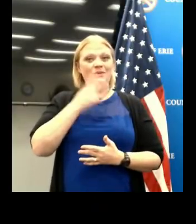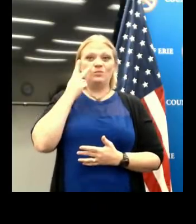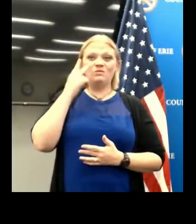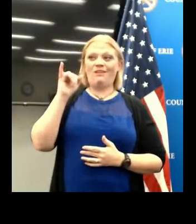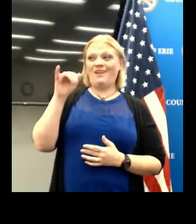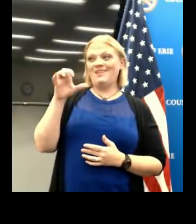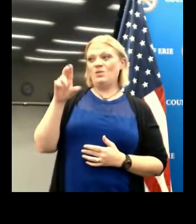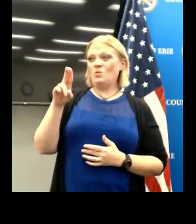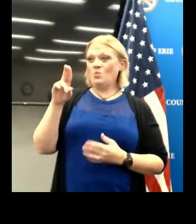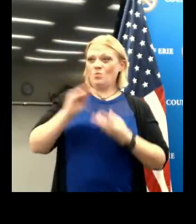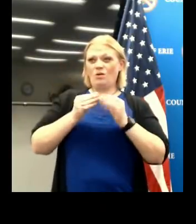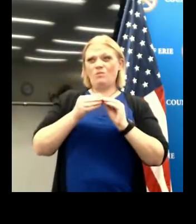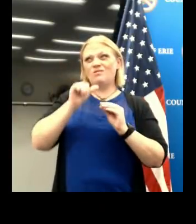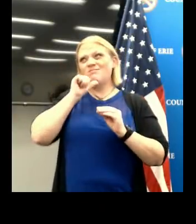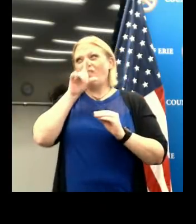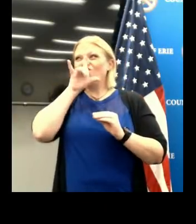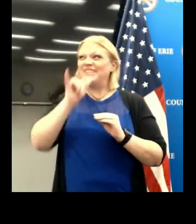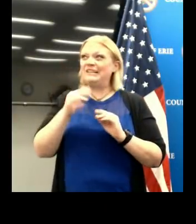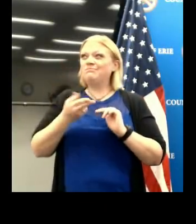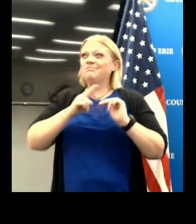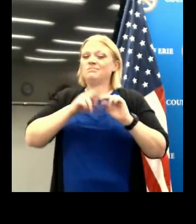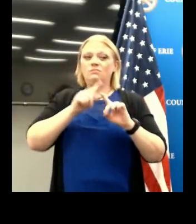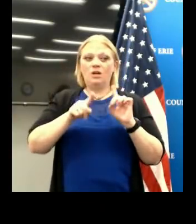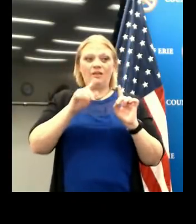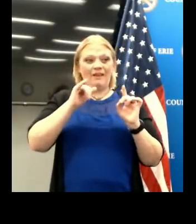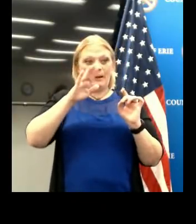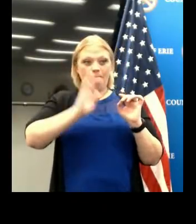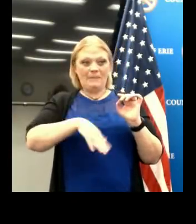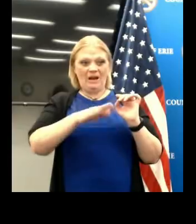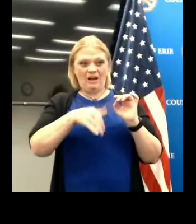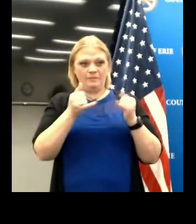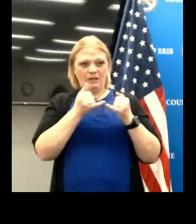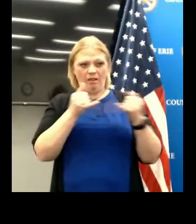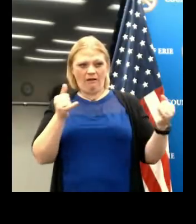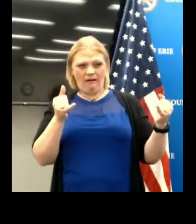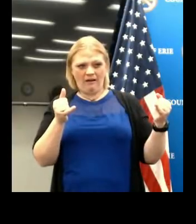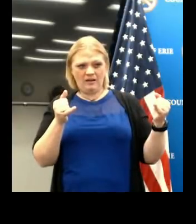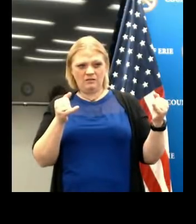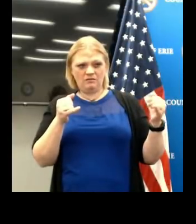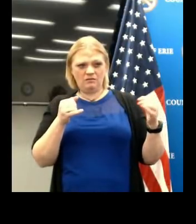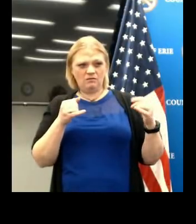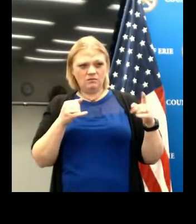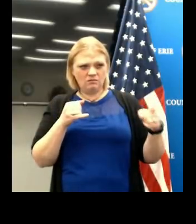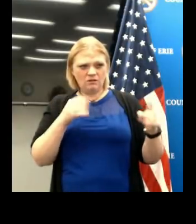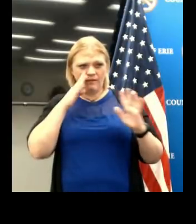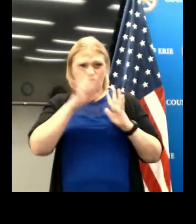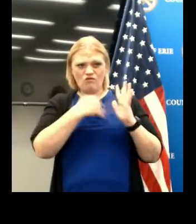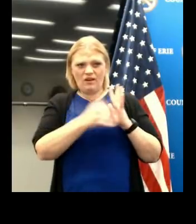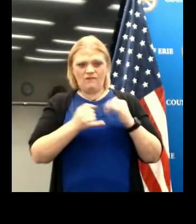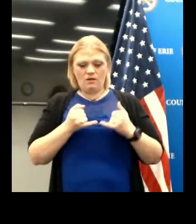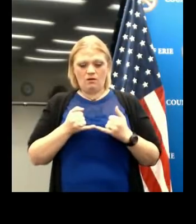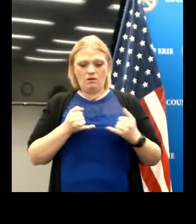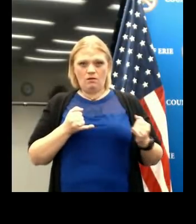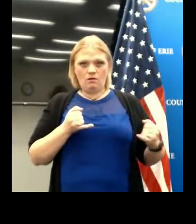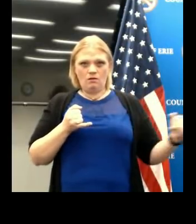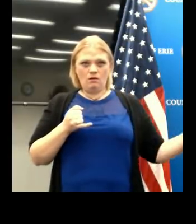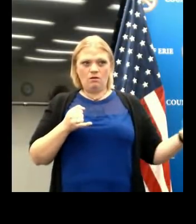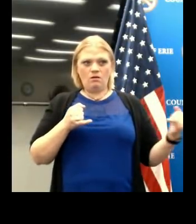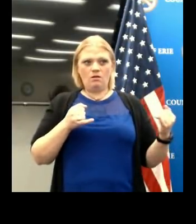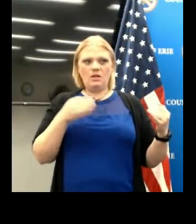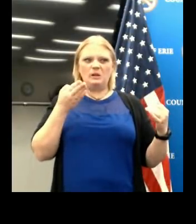not necessarily increasing, but if you look at that bottom line on the graph, that is deaths in